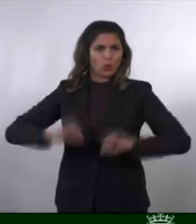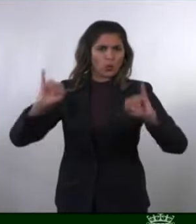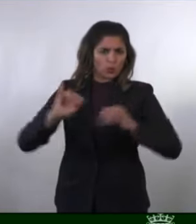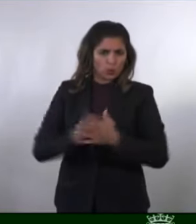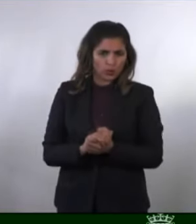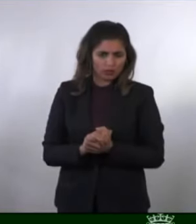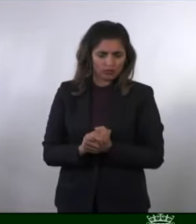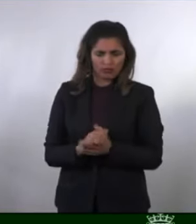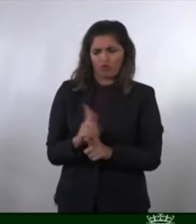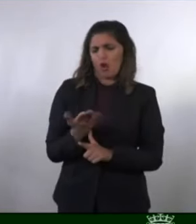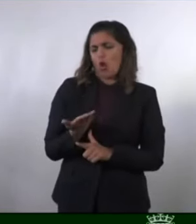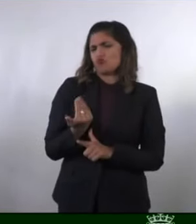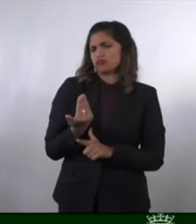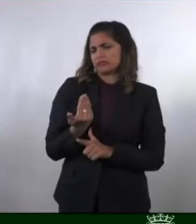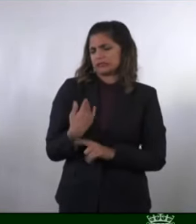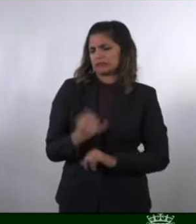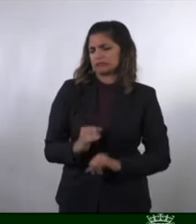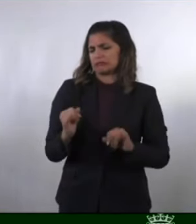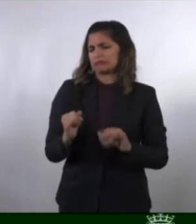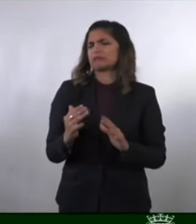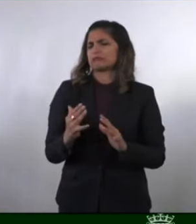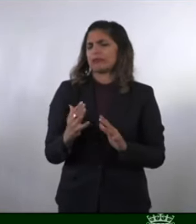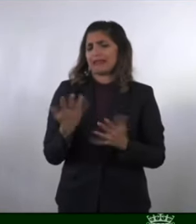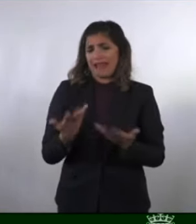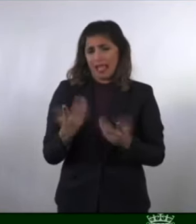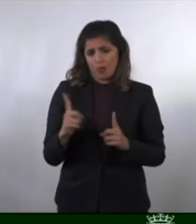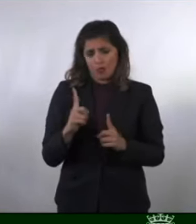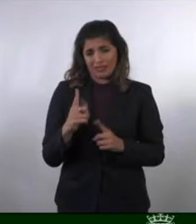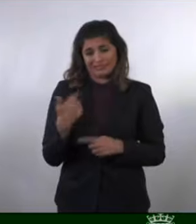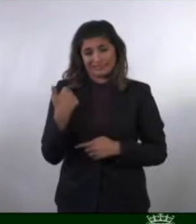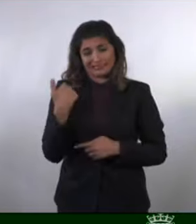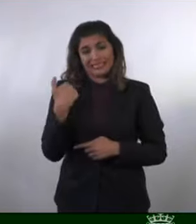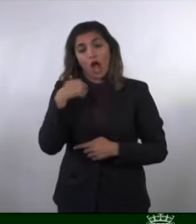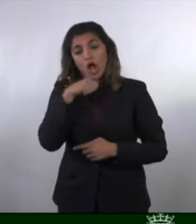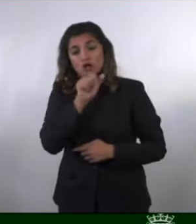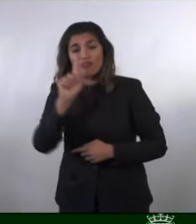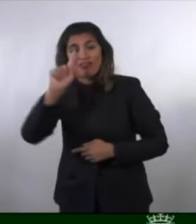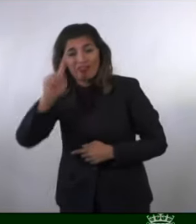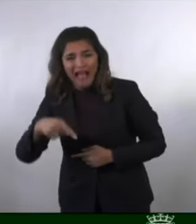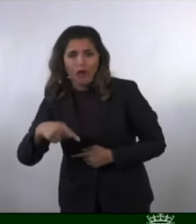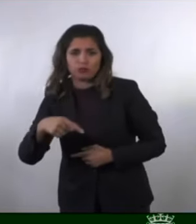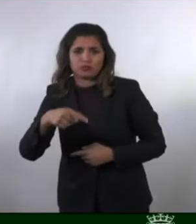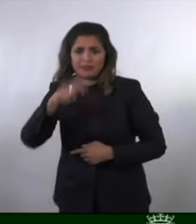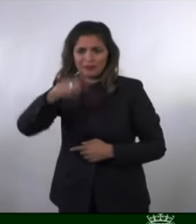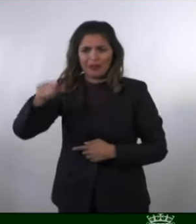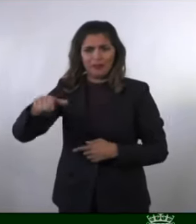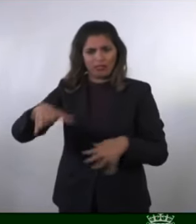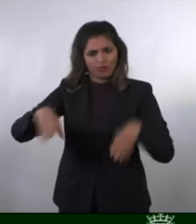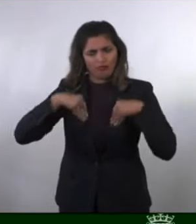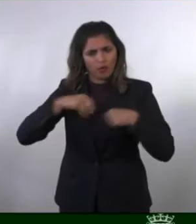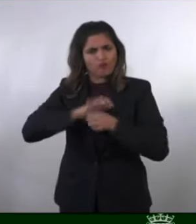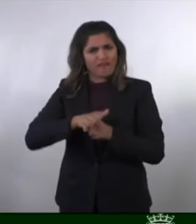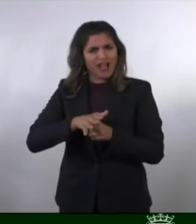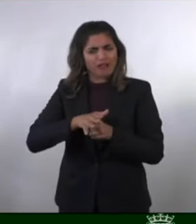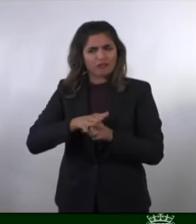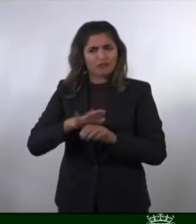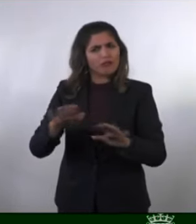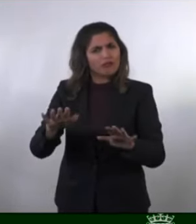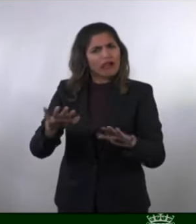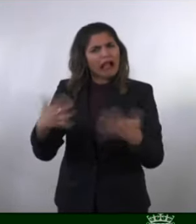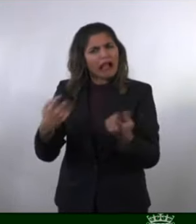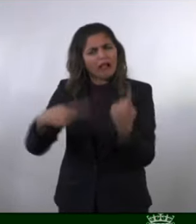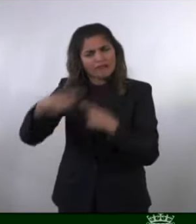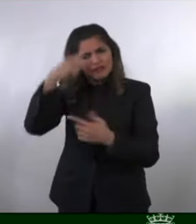ONS data estimates there's now over 600,000 people with the virus. Cases will soar again if the government just